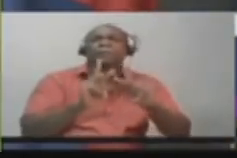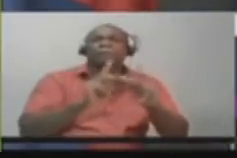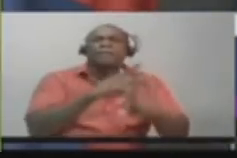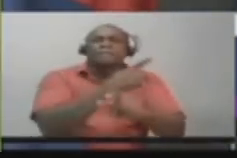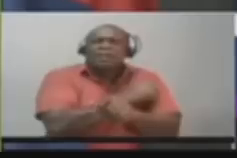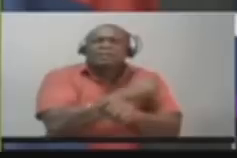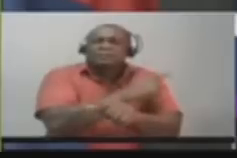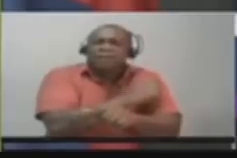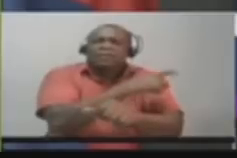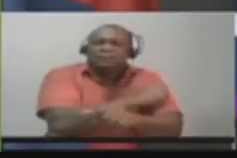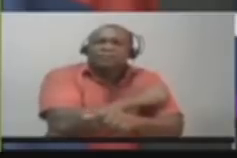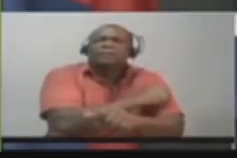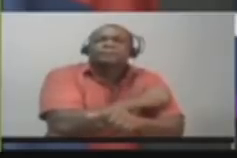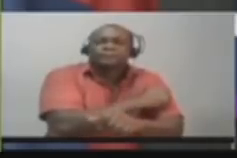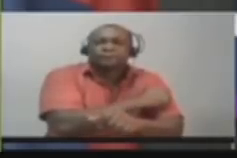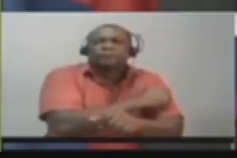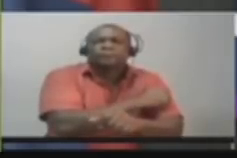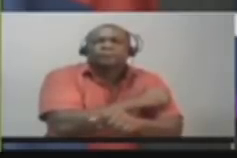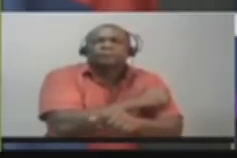as much as we can